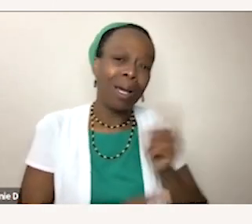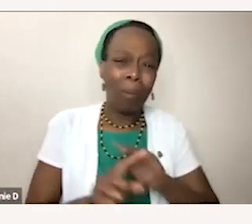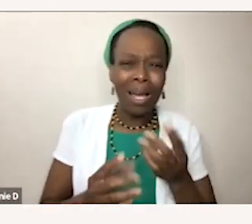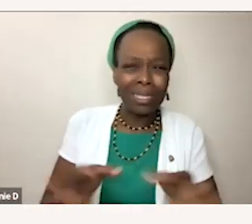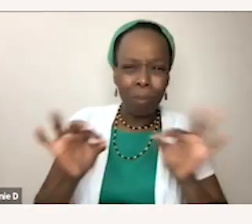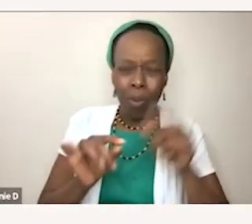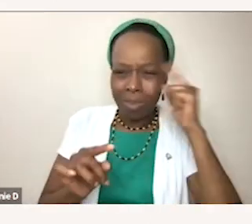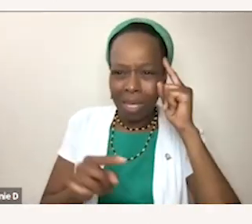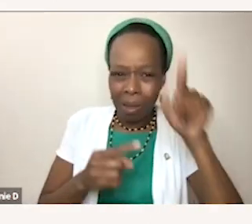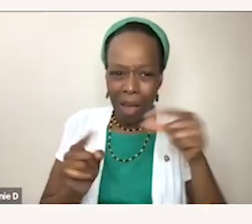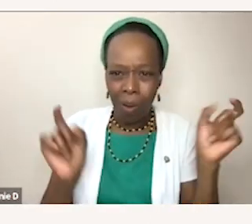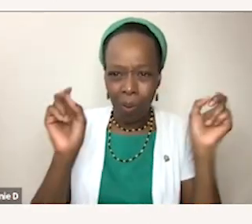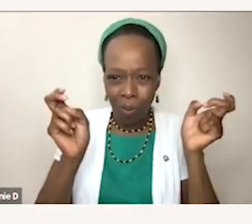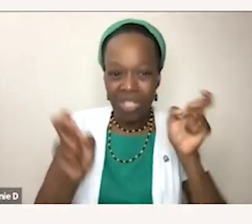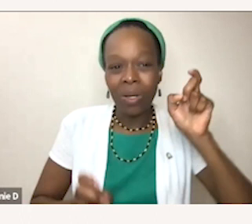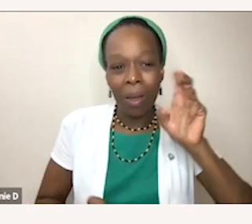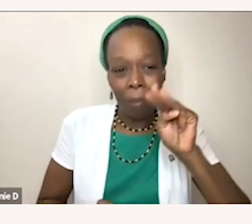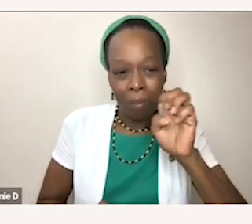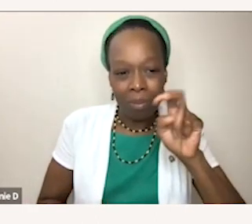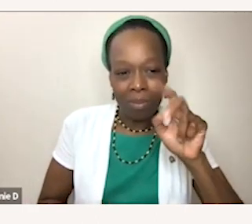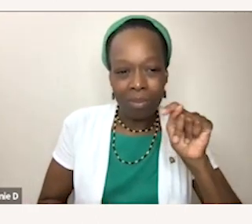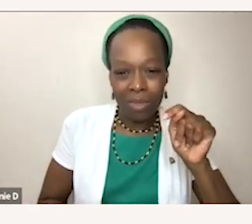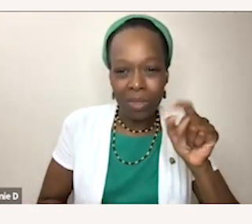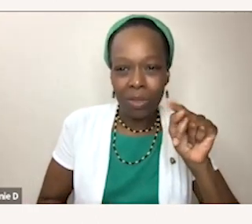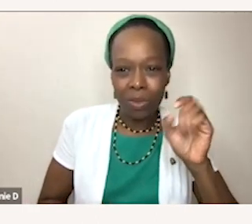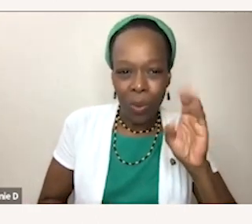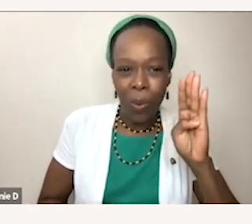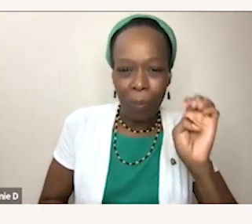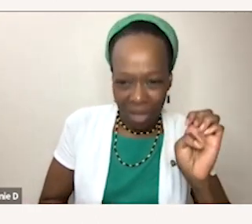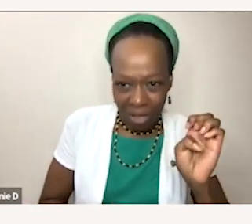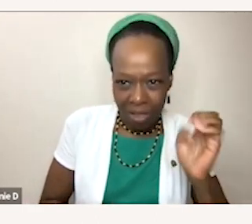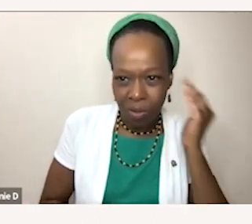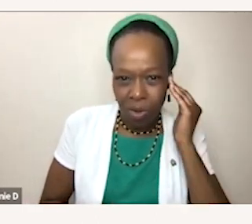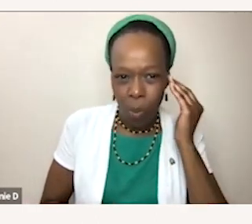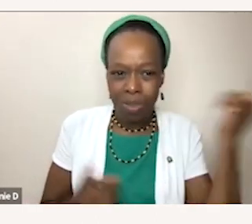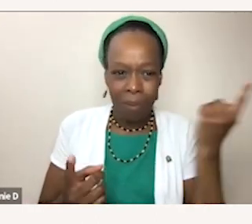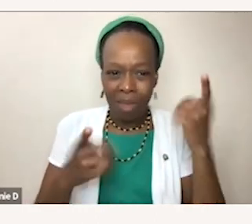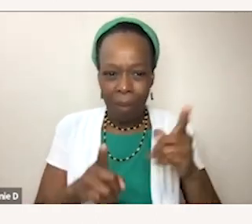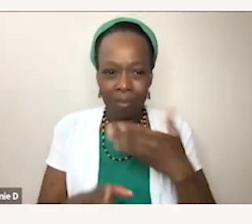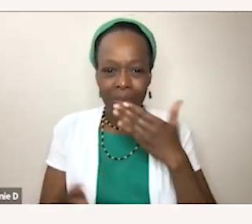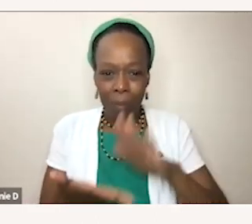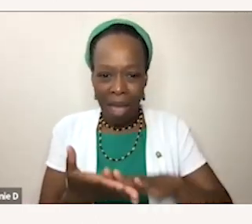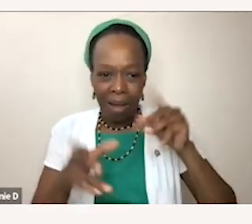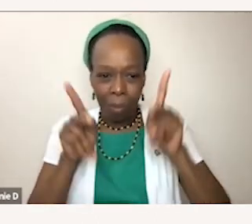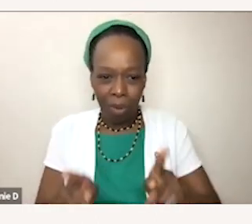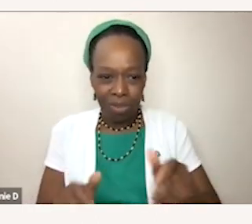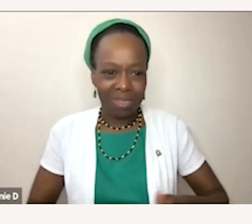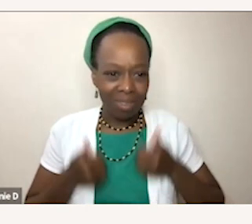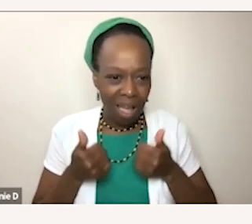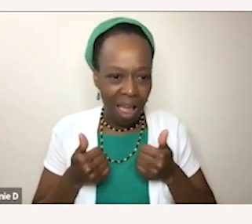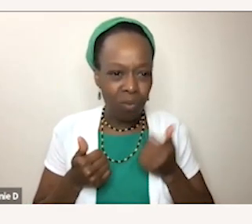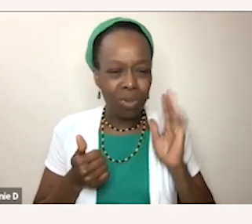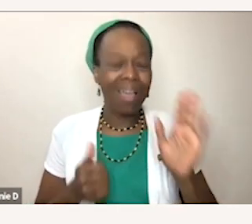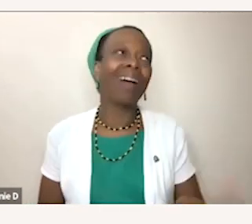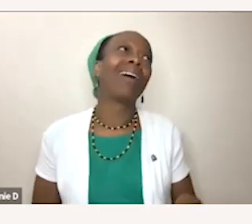that sometimes we say when, if there's a bad thing that's happened in someone's life, or something didn't quite go their way, you know, we'll